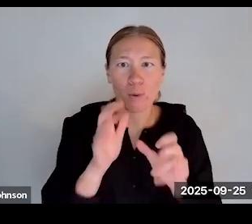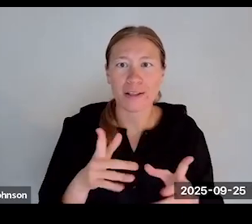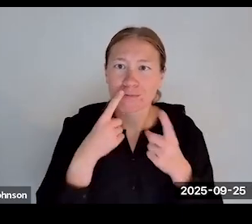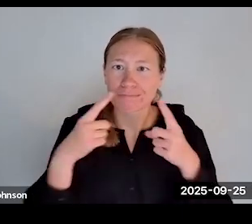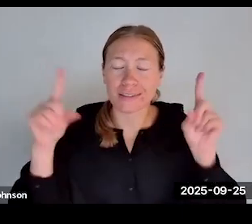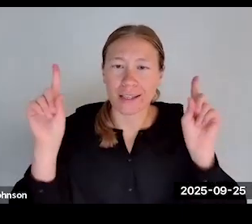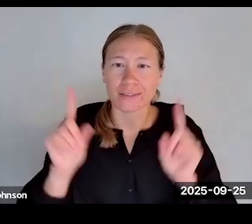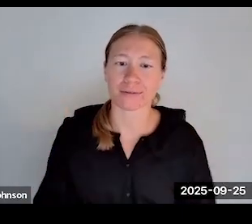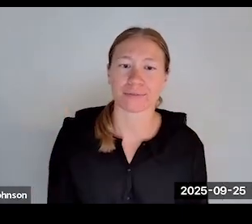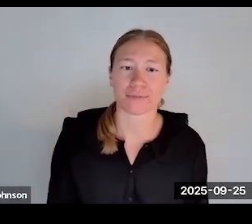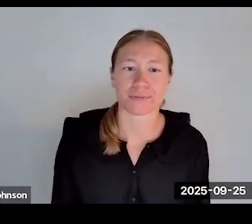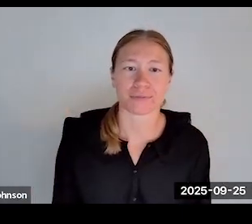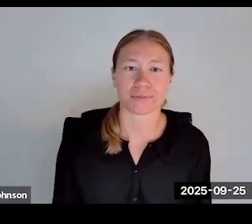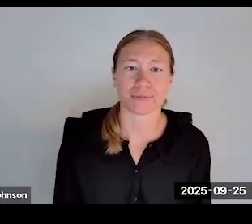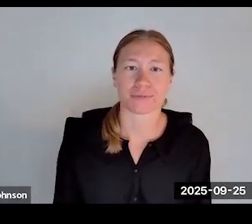roles.